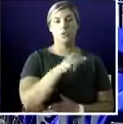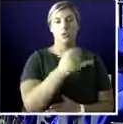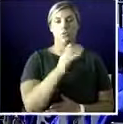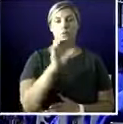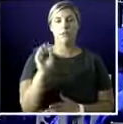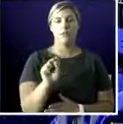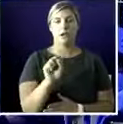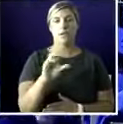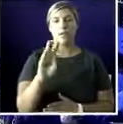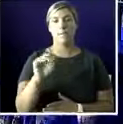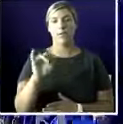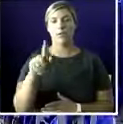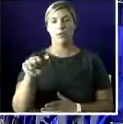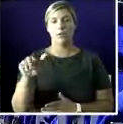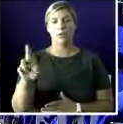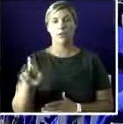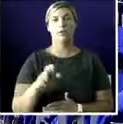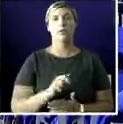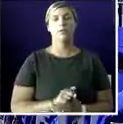Scott Miller.